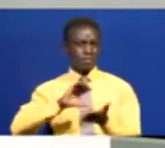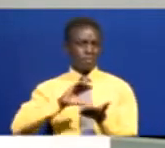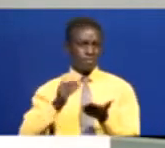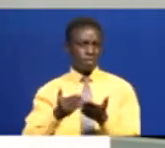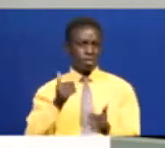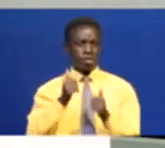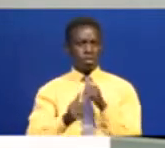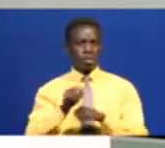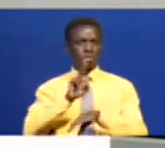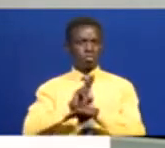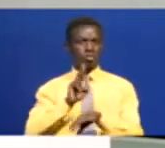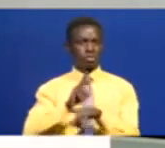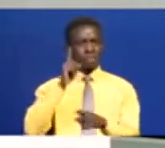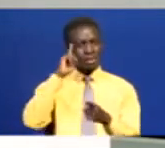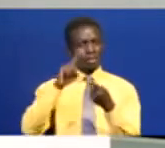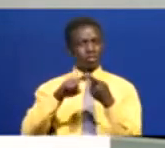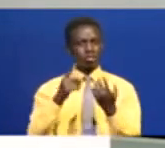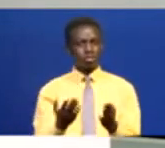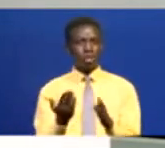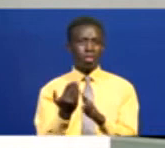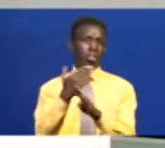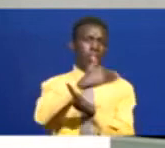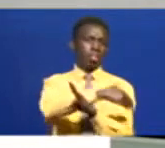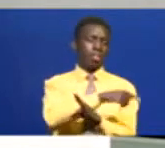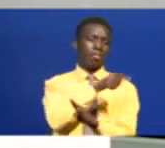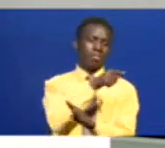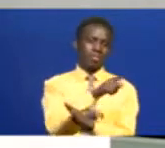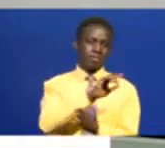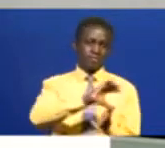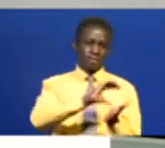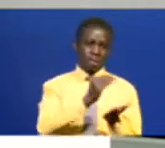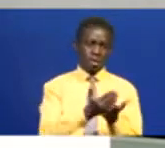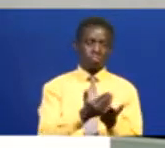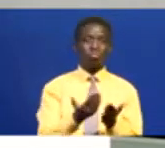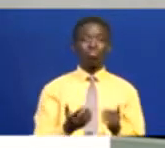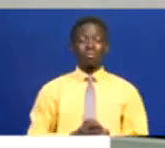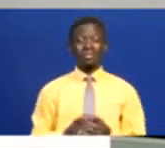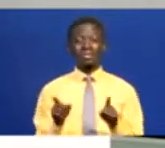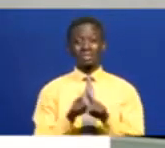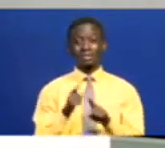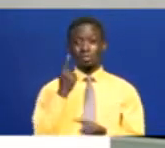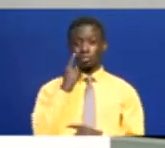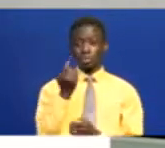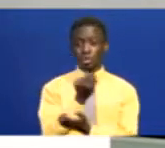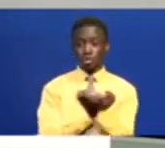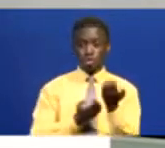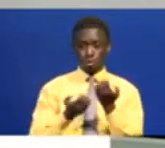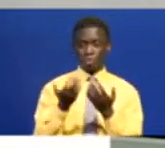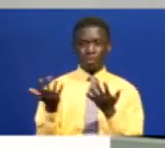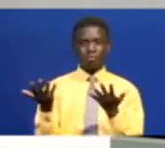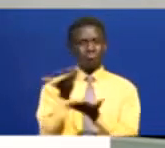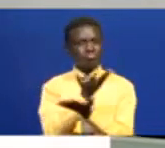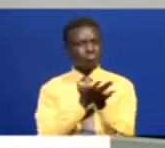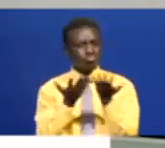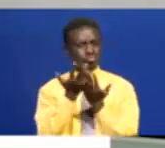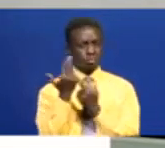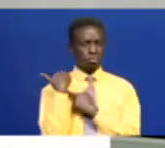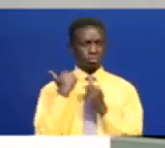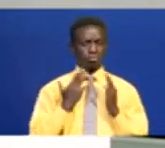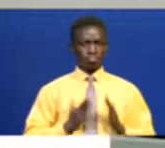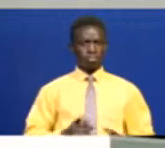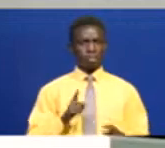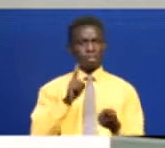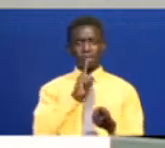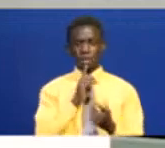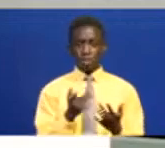to divert public funds through proxies. The Institute of Economic Affairs says the move will enhance transparency and